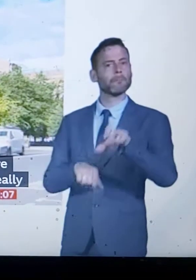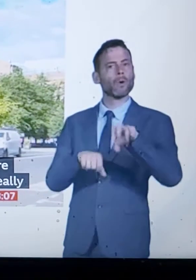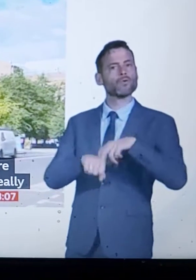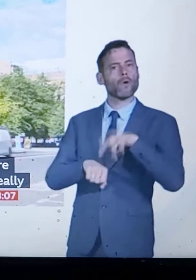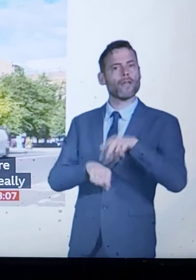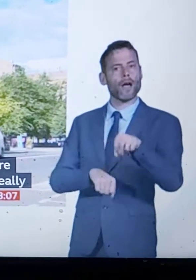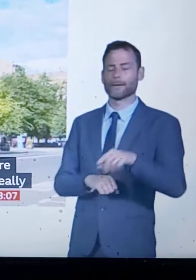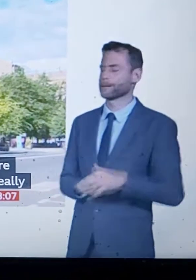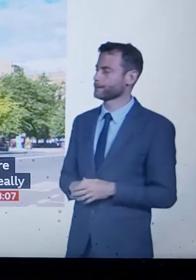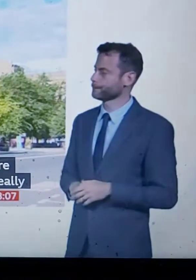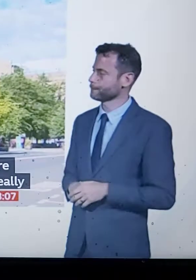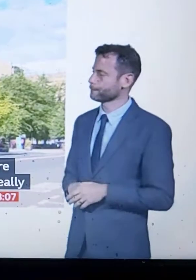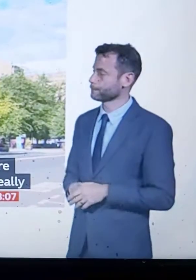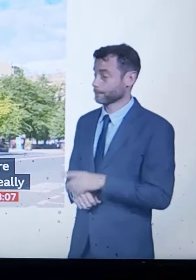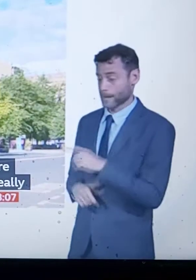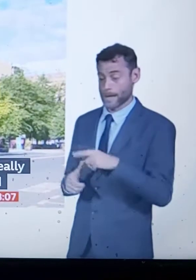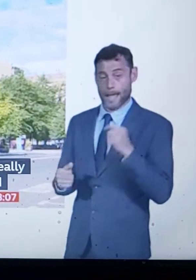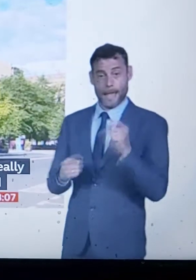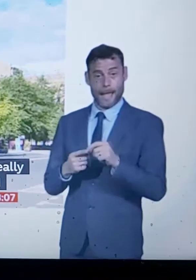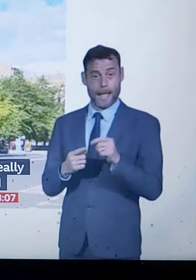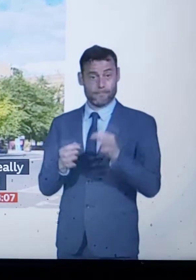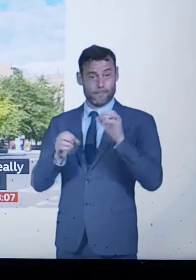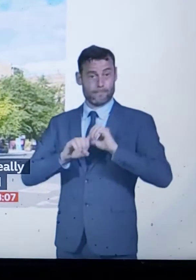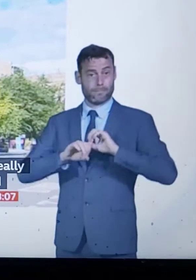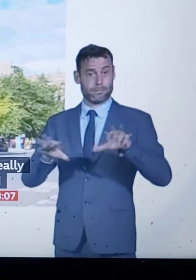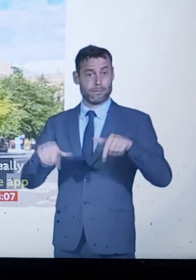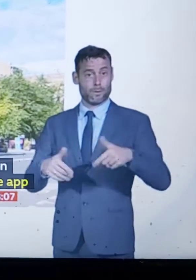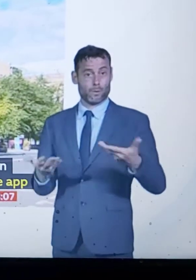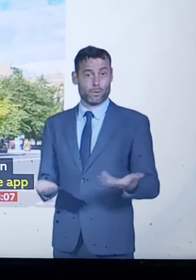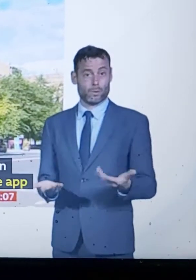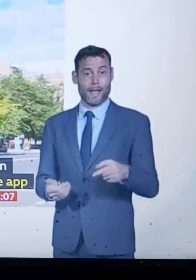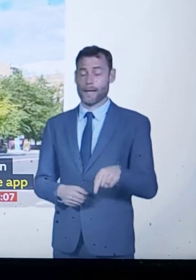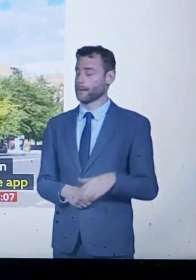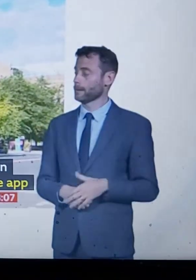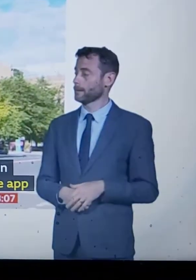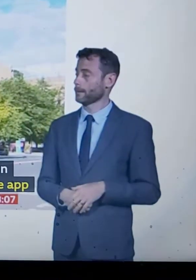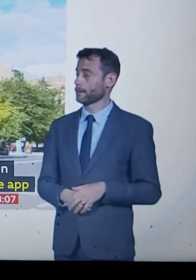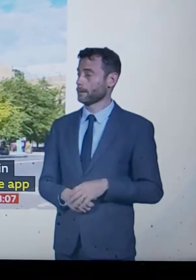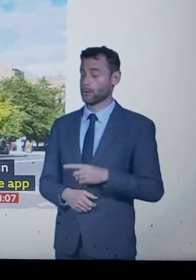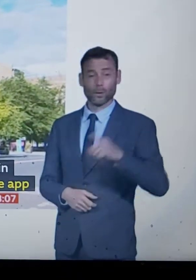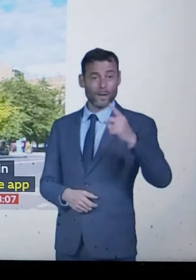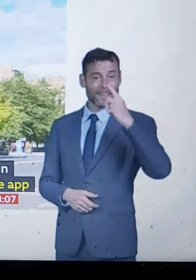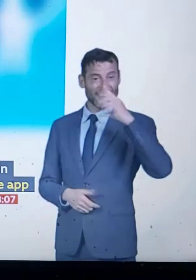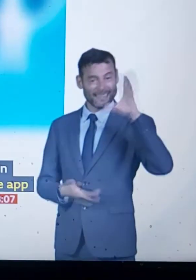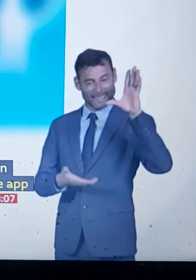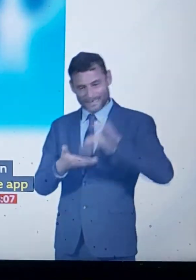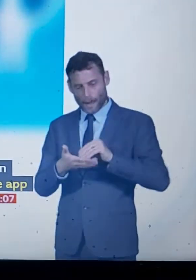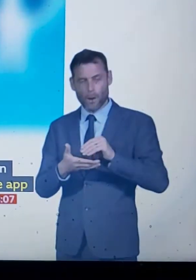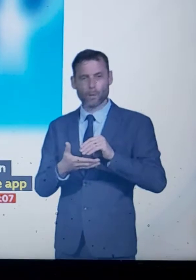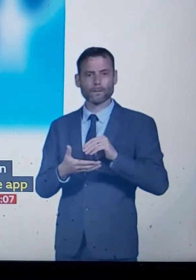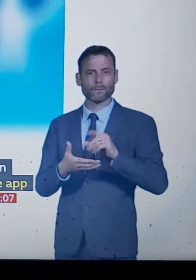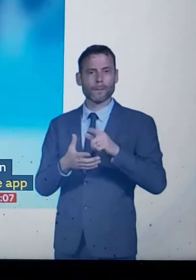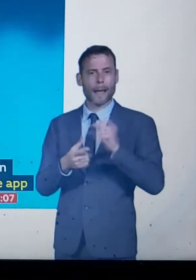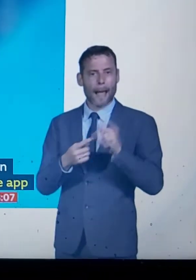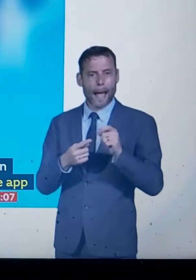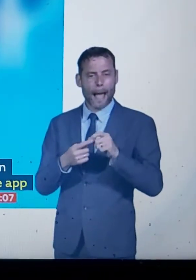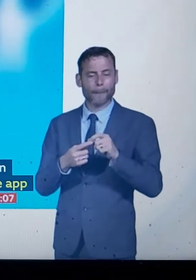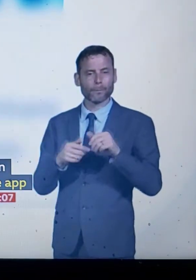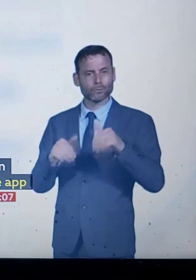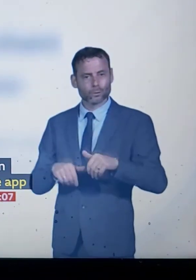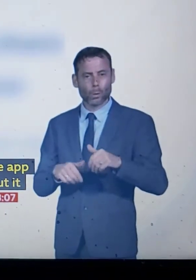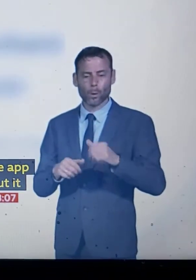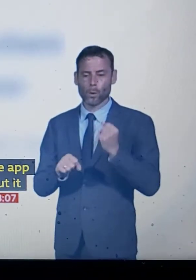Yeah, that's right. The app is being officially launched here today, but actually it is already downloadable from the likes of the App Store and Google Play. I've